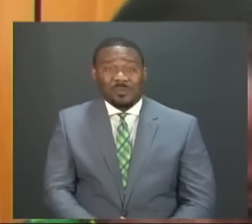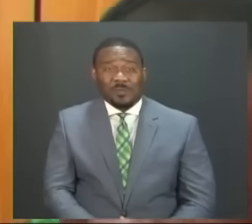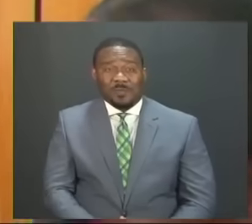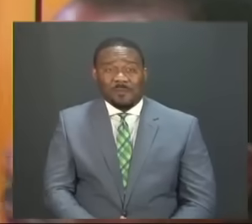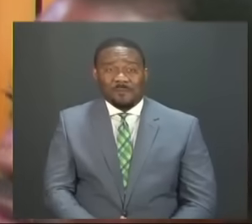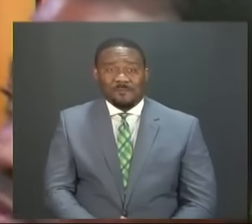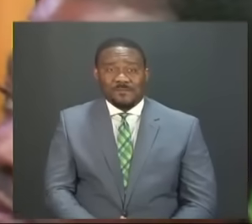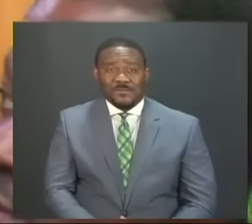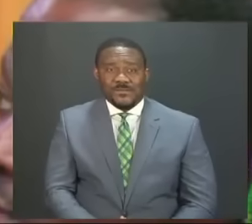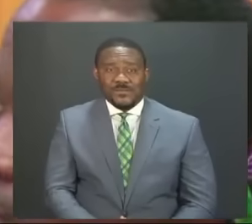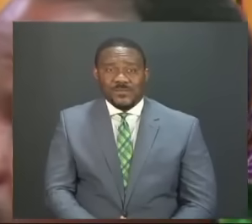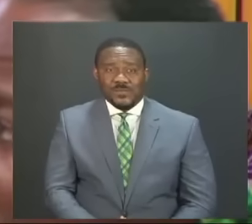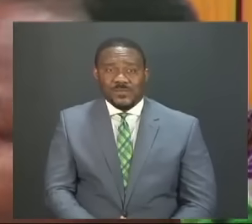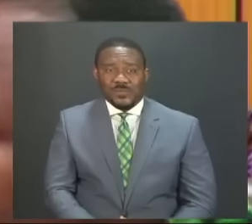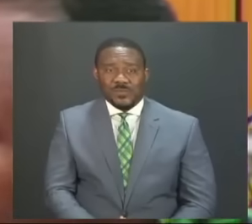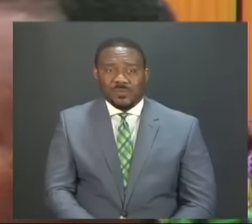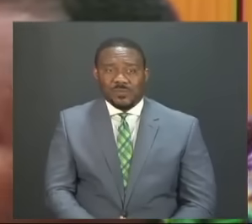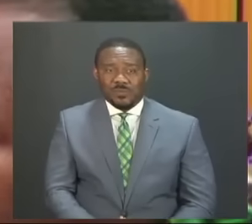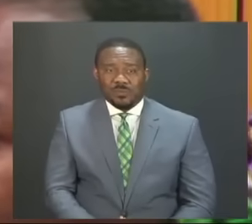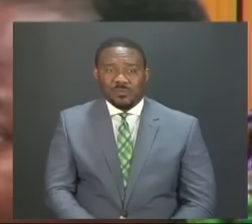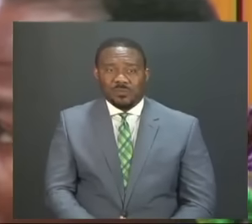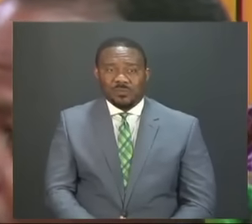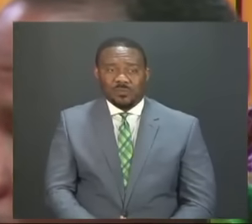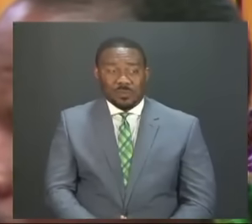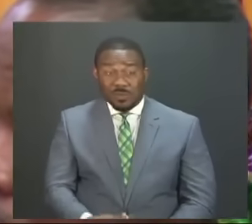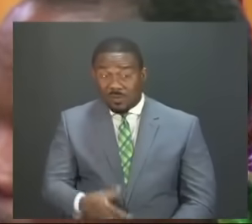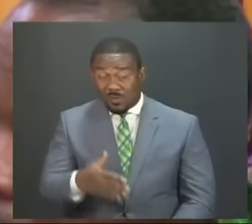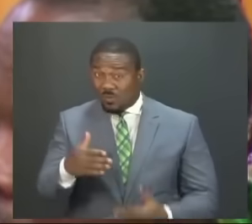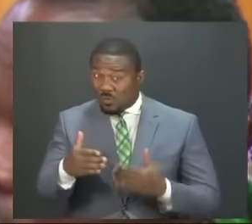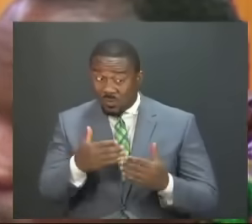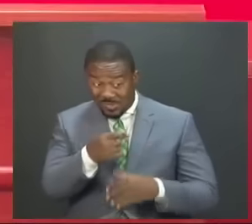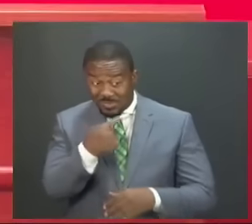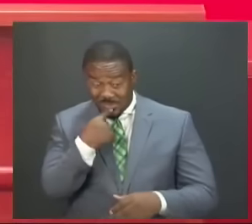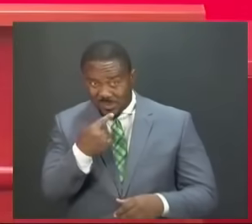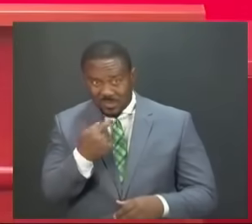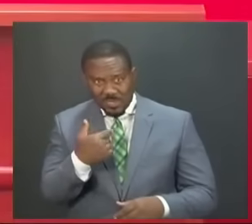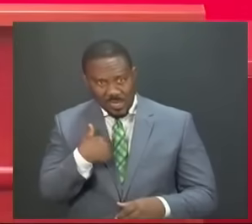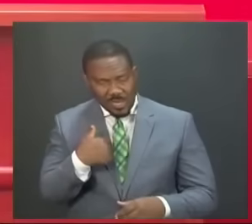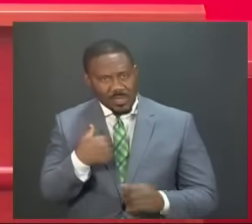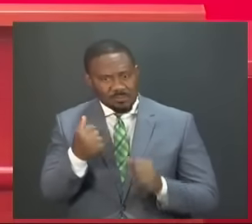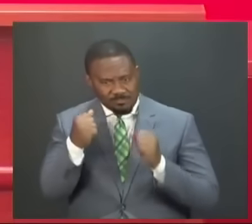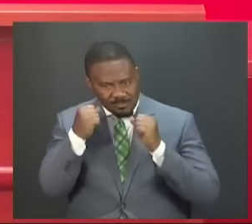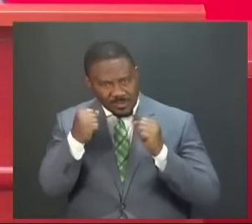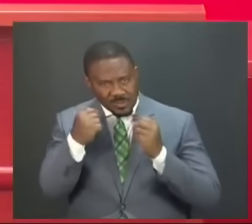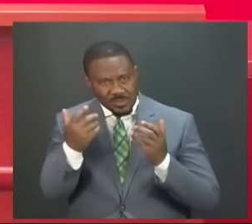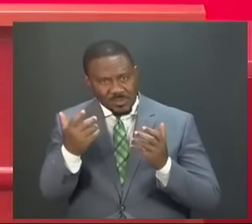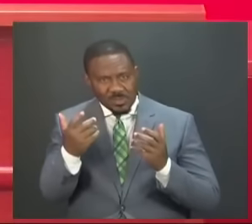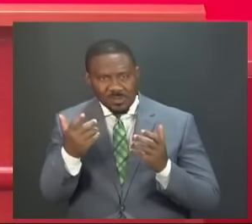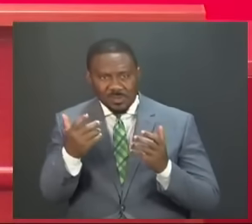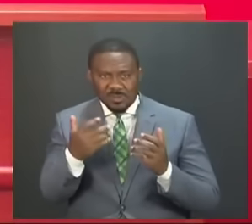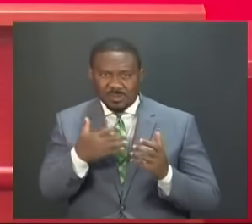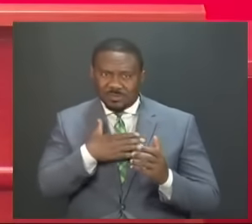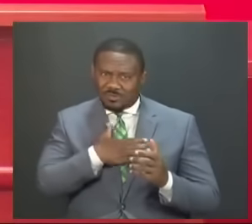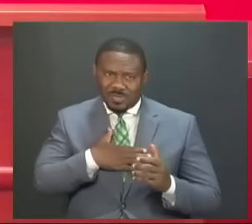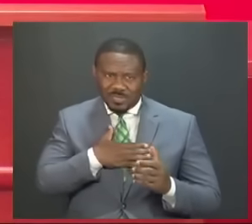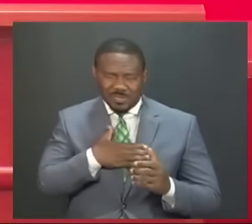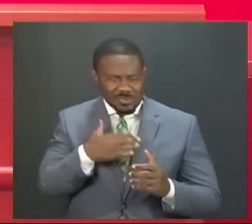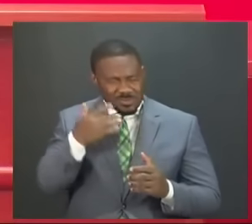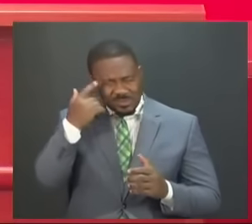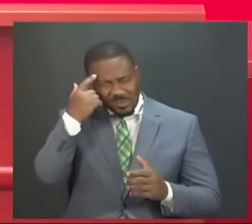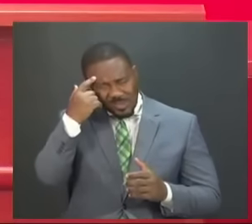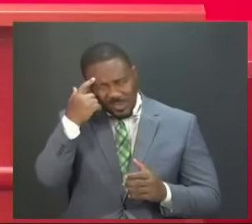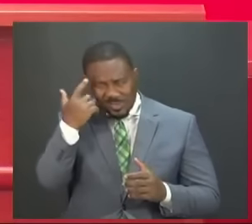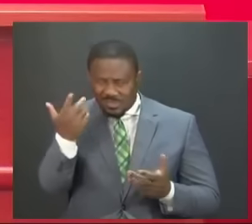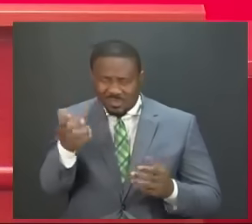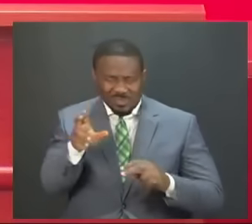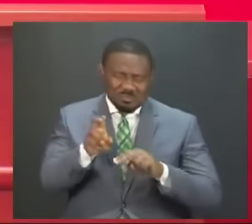I always take that aspect of his statement very seriously. So today, don't consider where you are sitting today